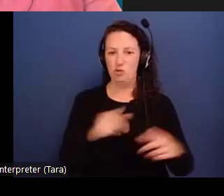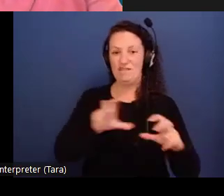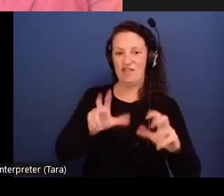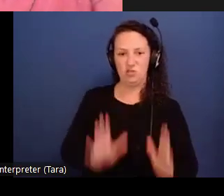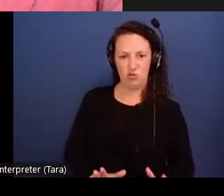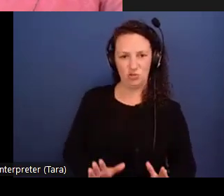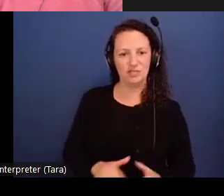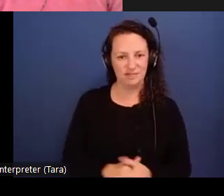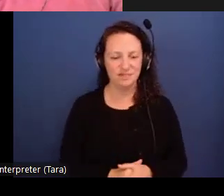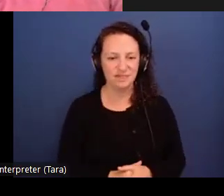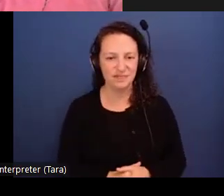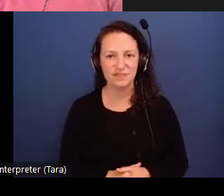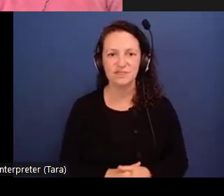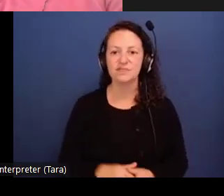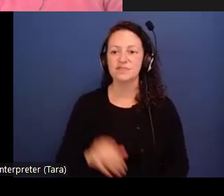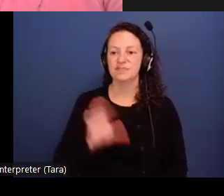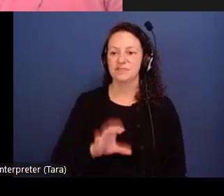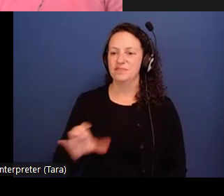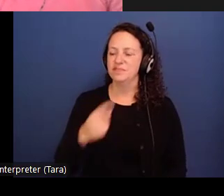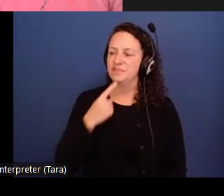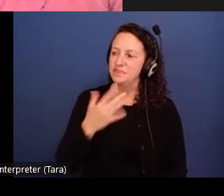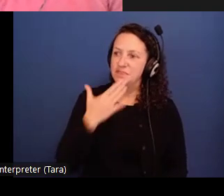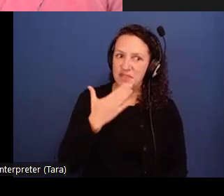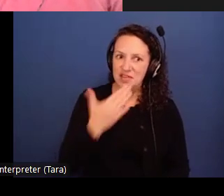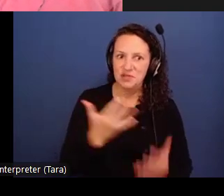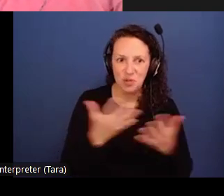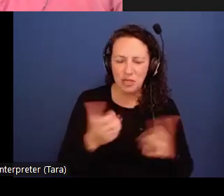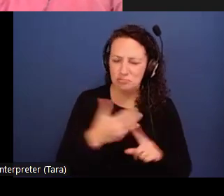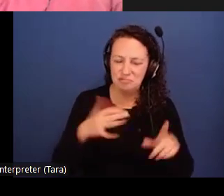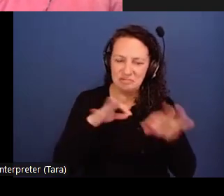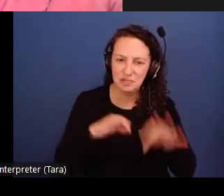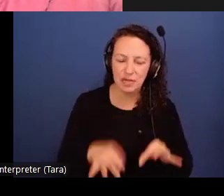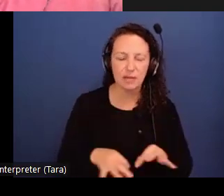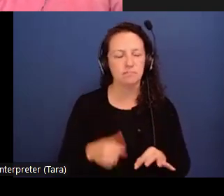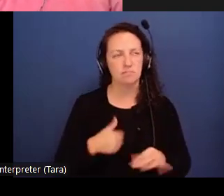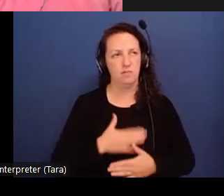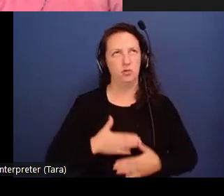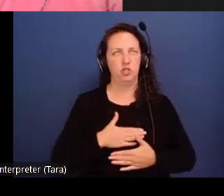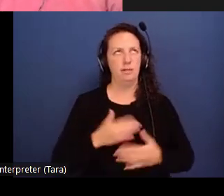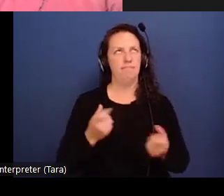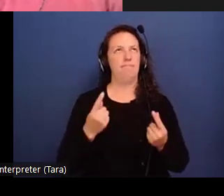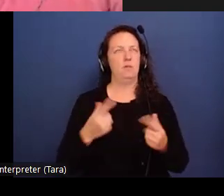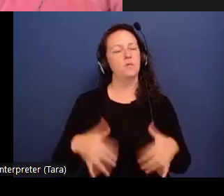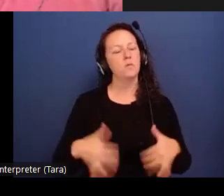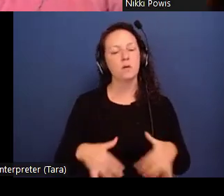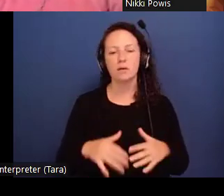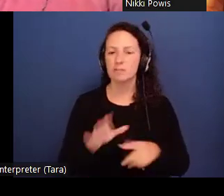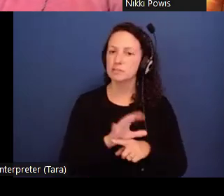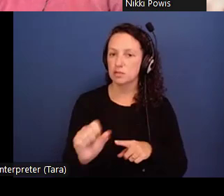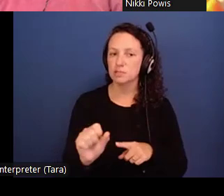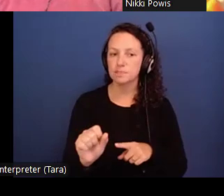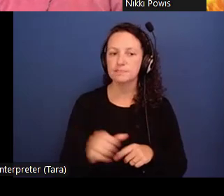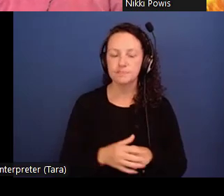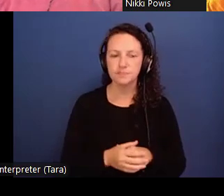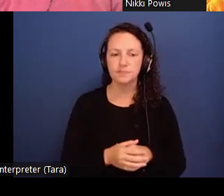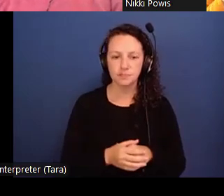okay. Thank you so much. No Um, worries. no, I appreciate that. I think that's pretty awesome and definitely